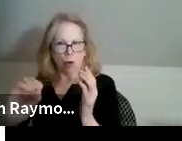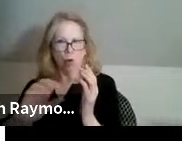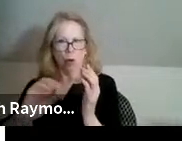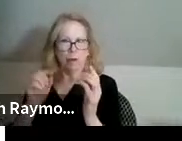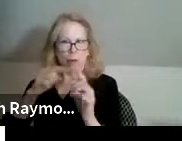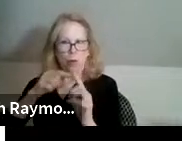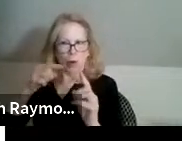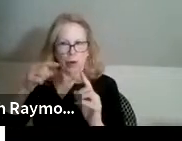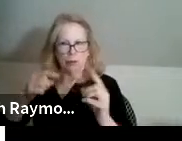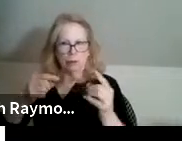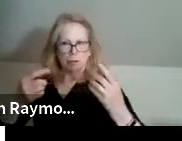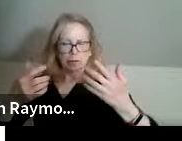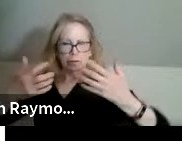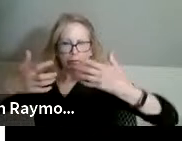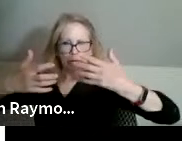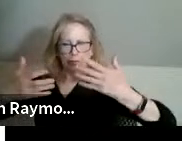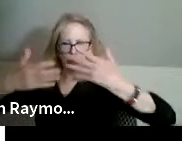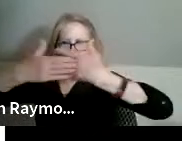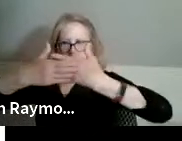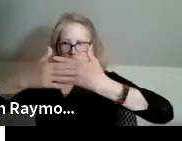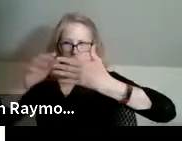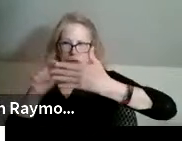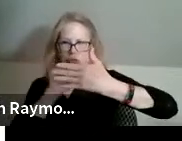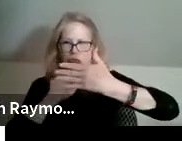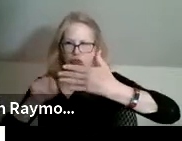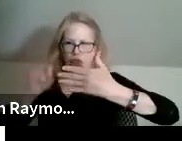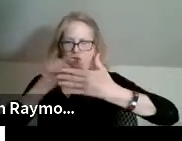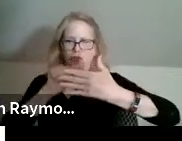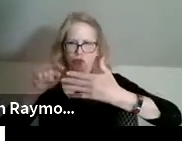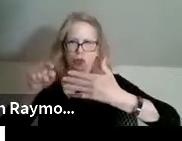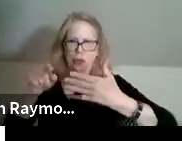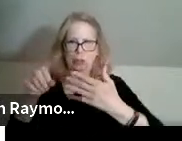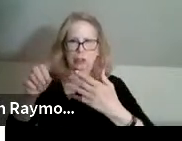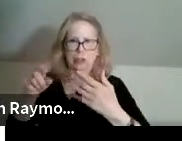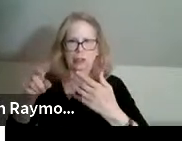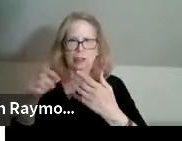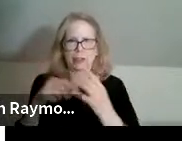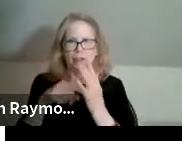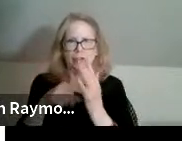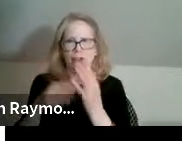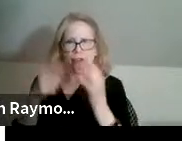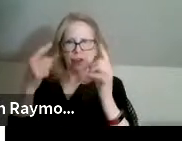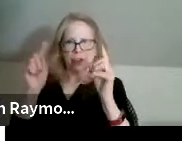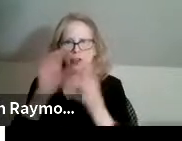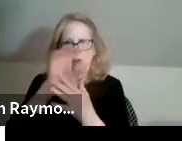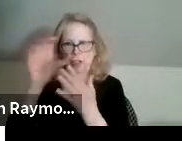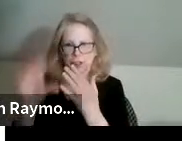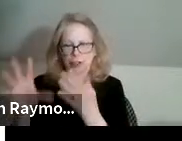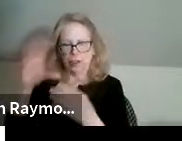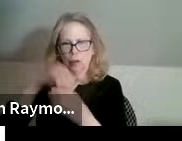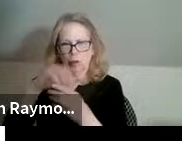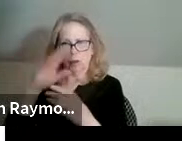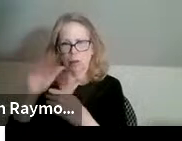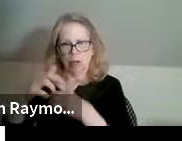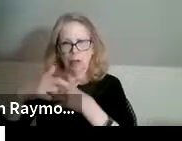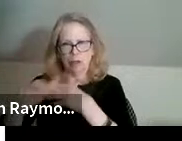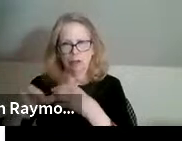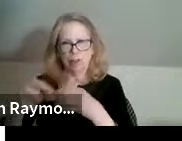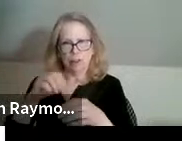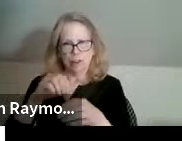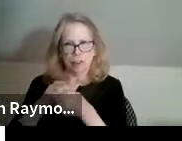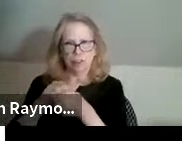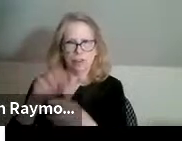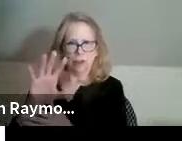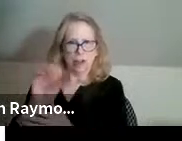WCAG 2.0 level A and AA success criteria, which are incorporated by reference into the